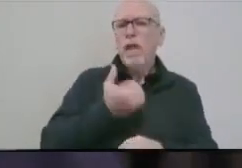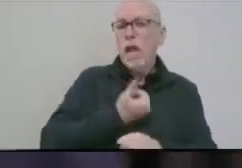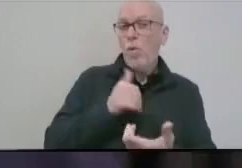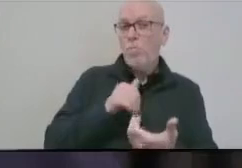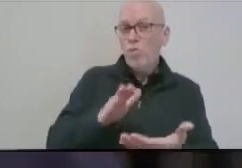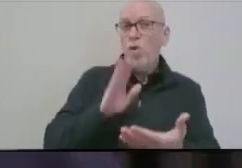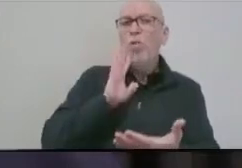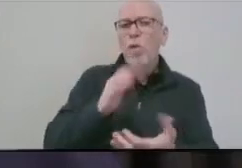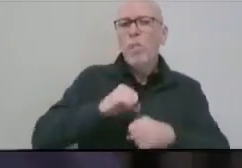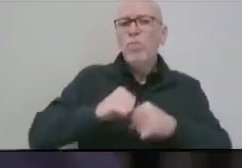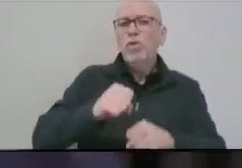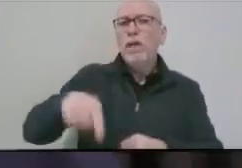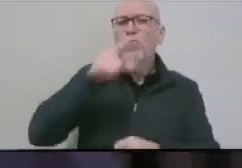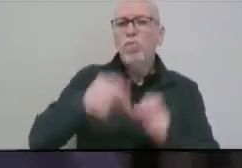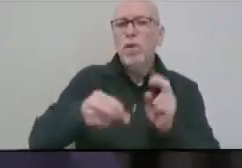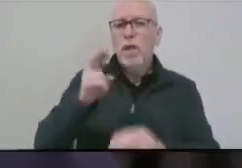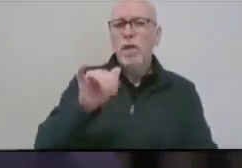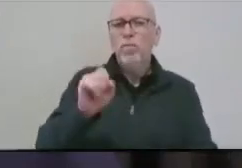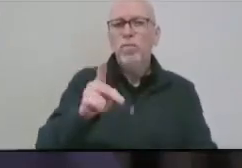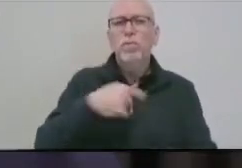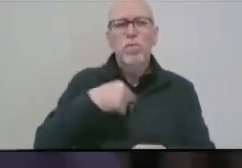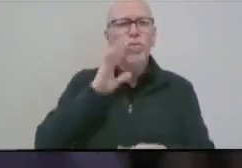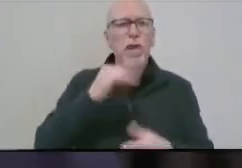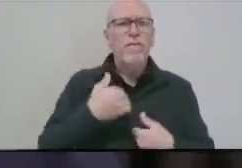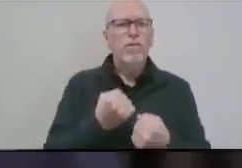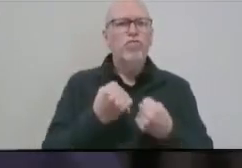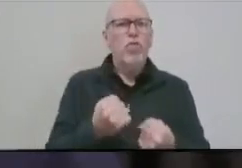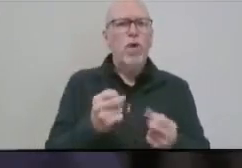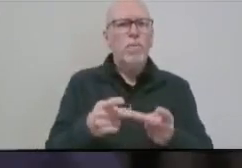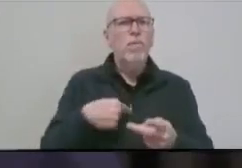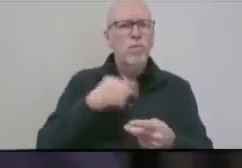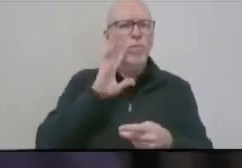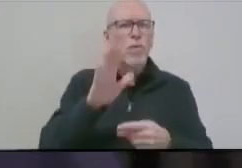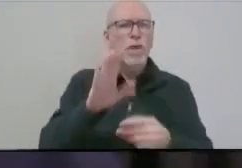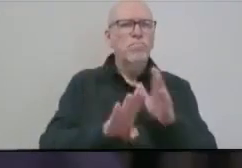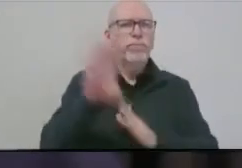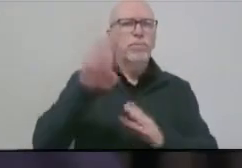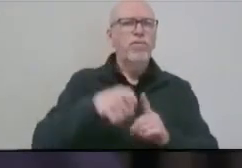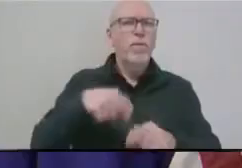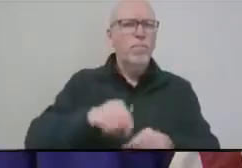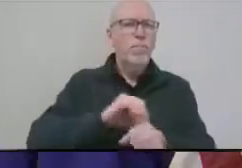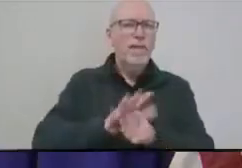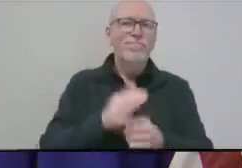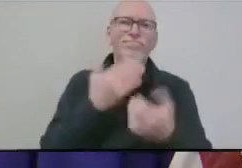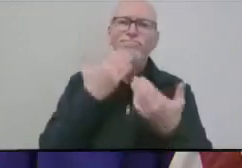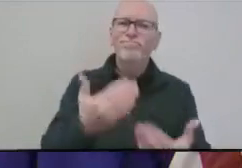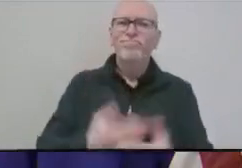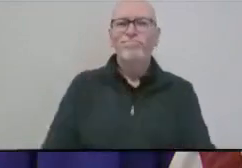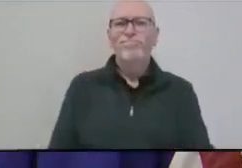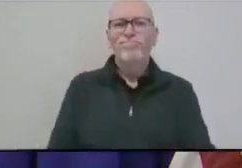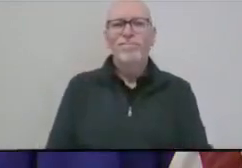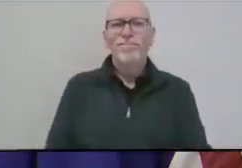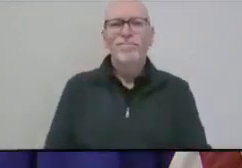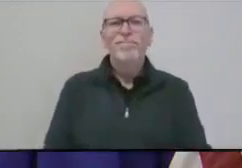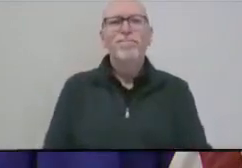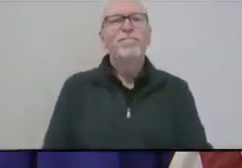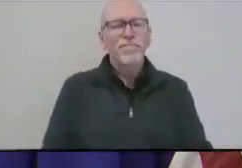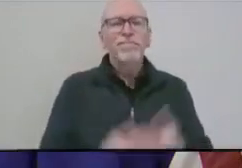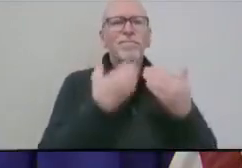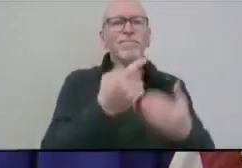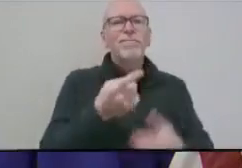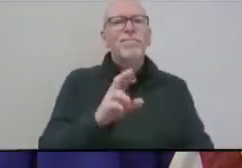most vulnerable and put Indiana in a strong position to emerge from this pandemic. Thank you. Thank you, Dr.